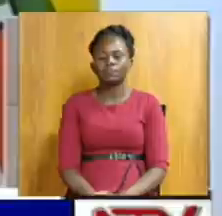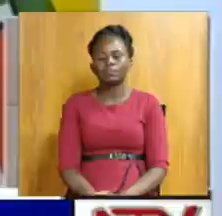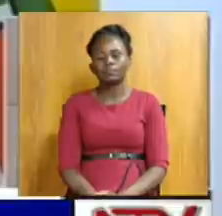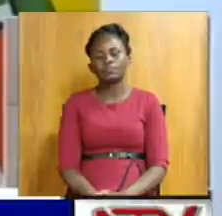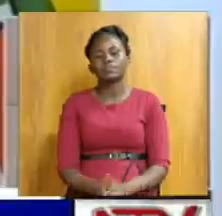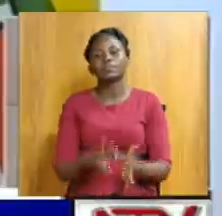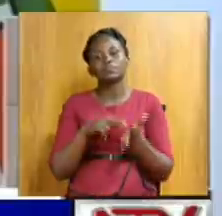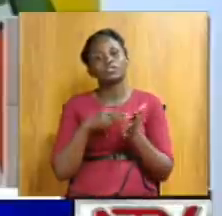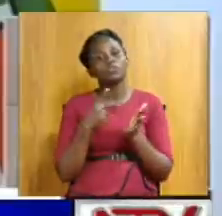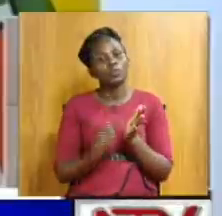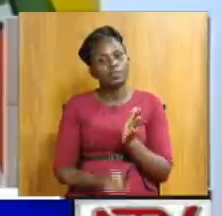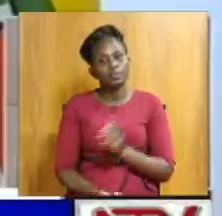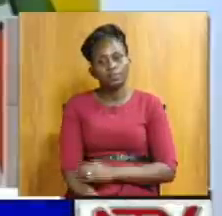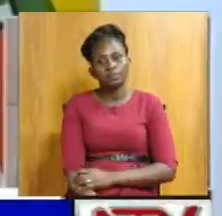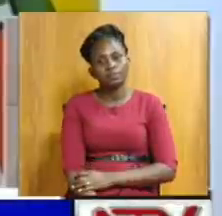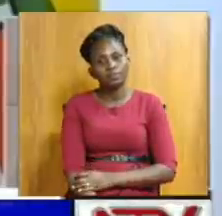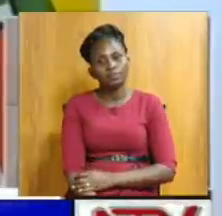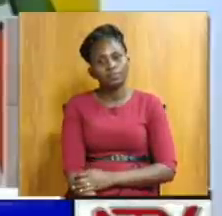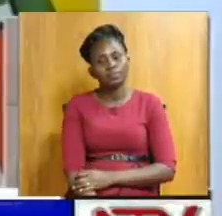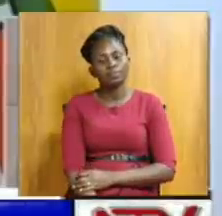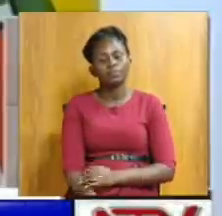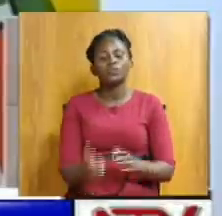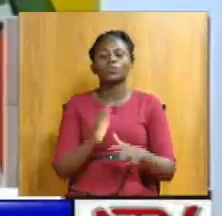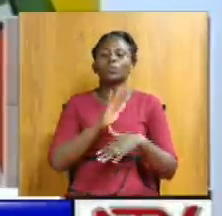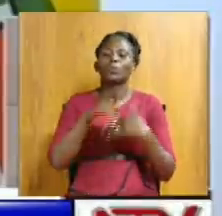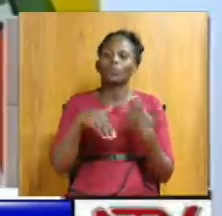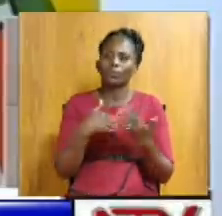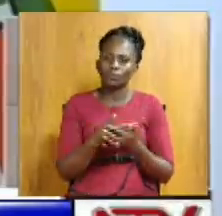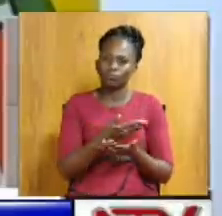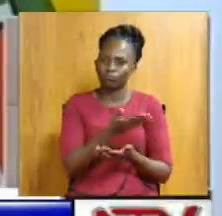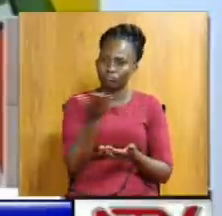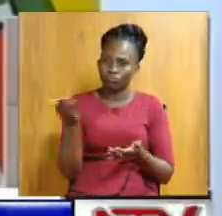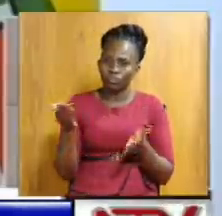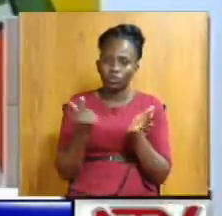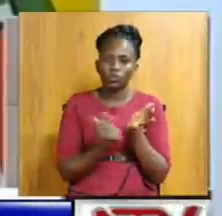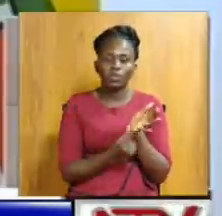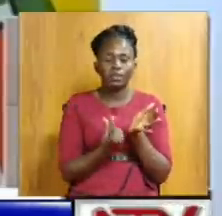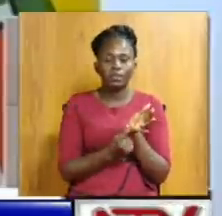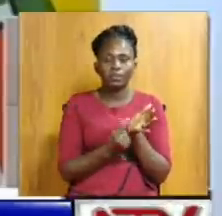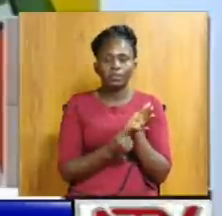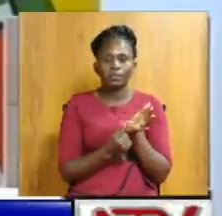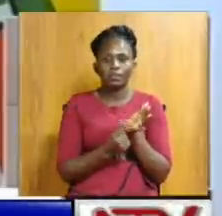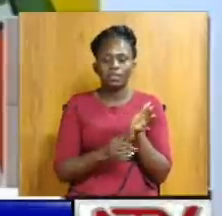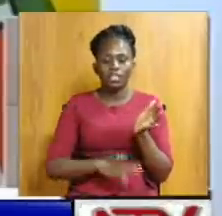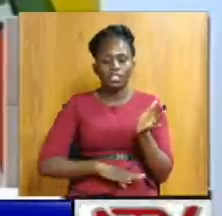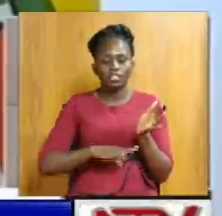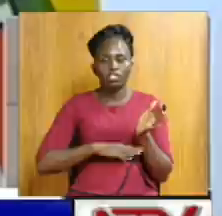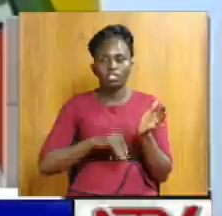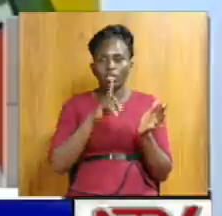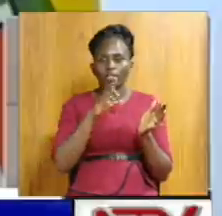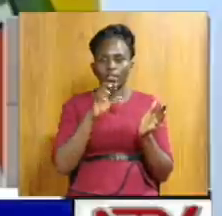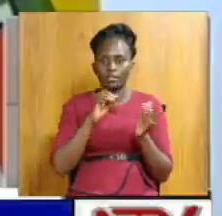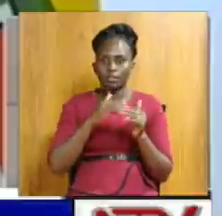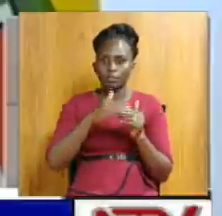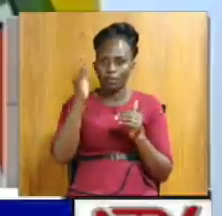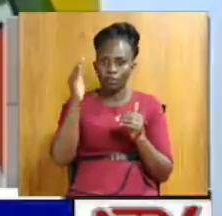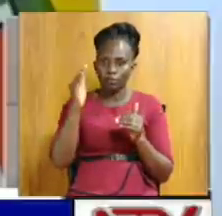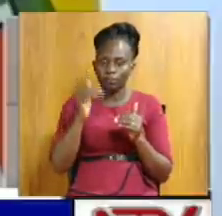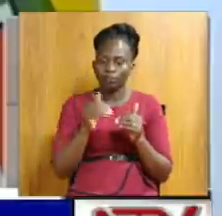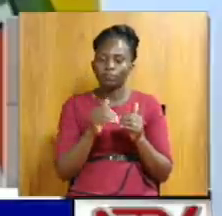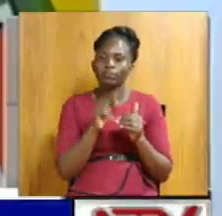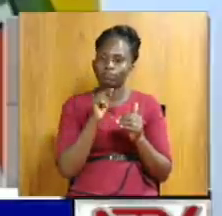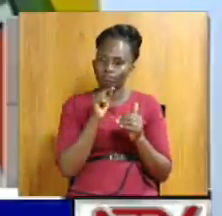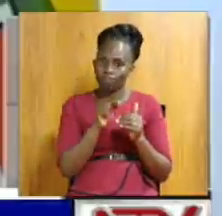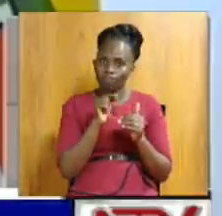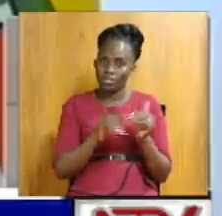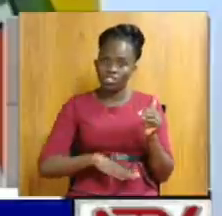Therefore, all the Ugandans above 18 years of